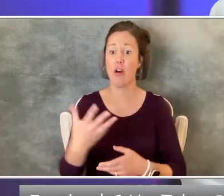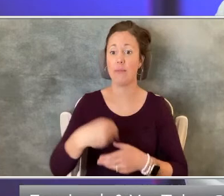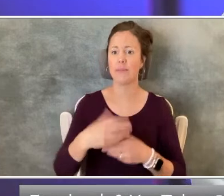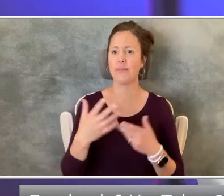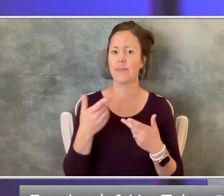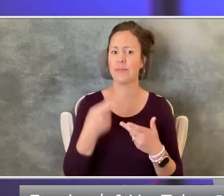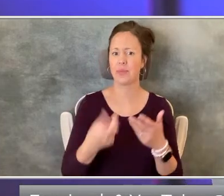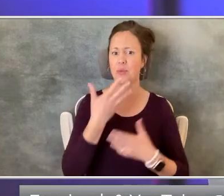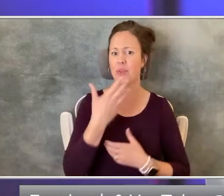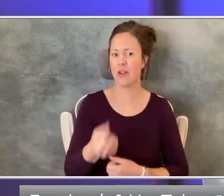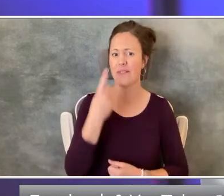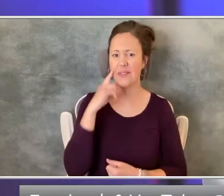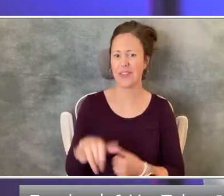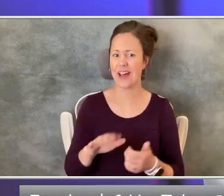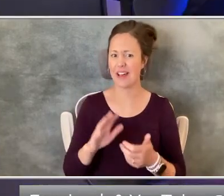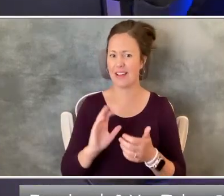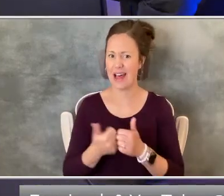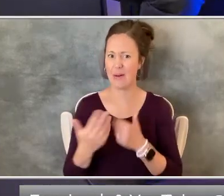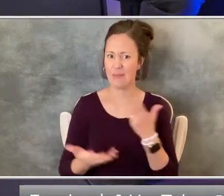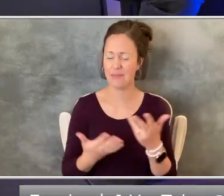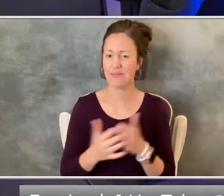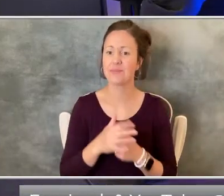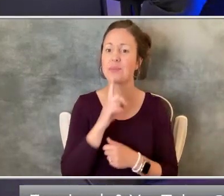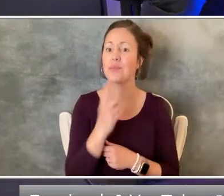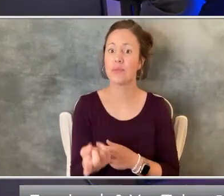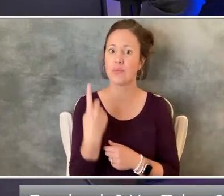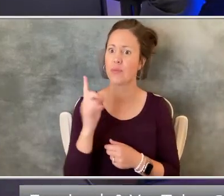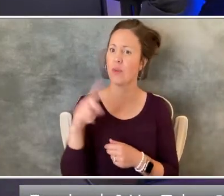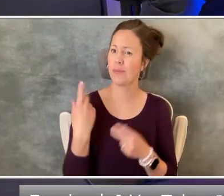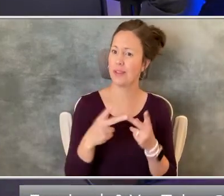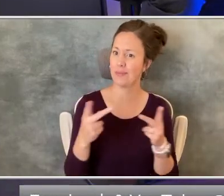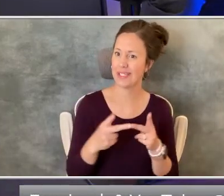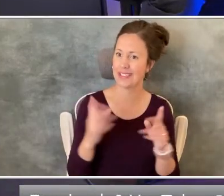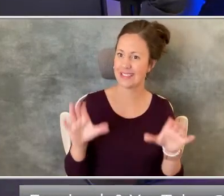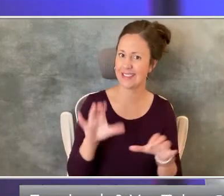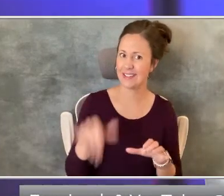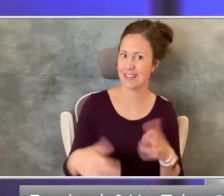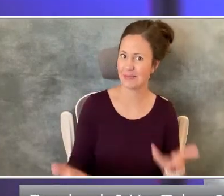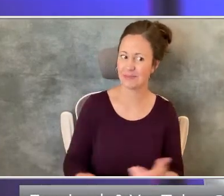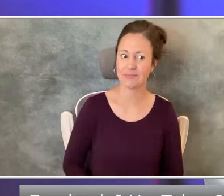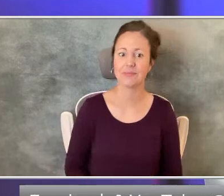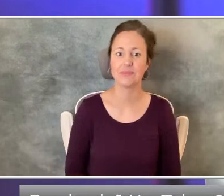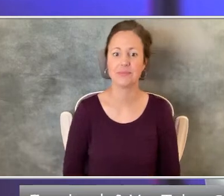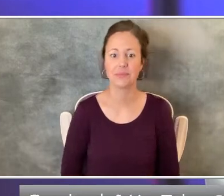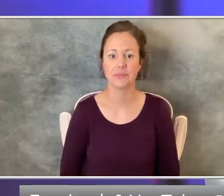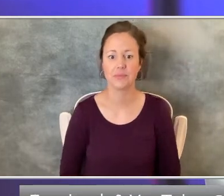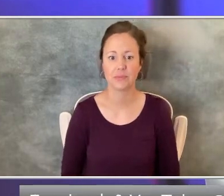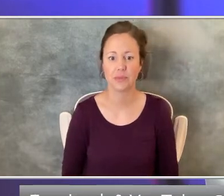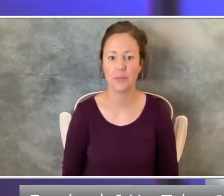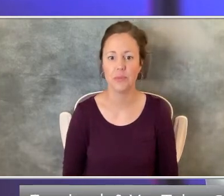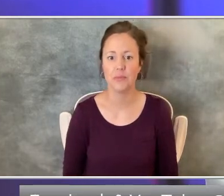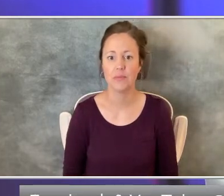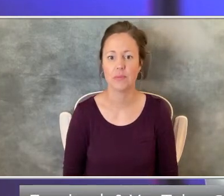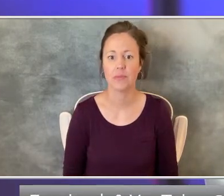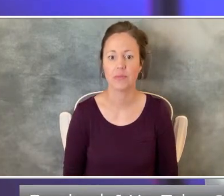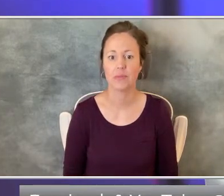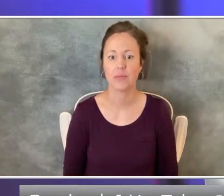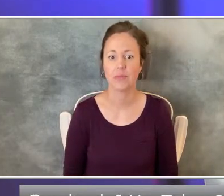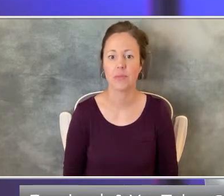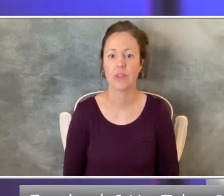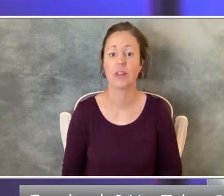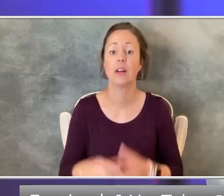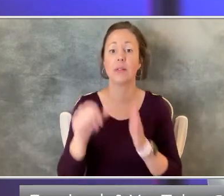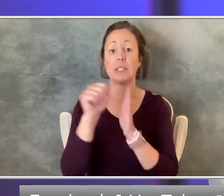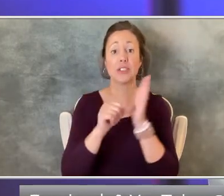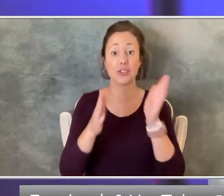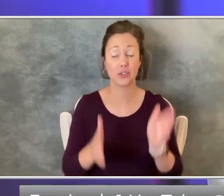And why this is one of the only places that does it? Well, surgeons are more than happy to take credit for things,